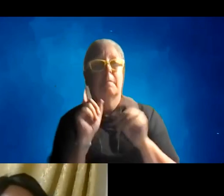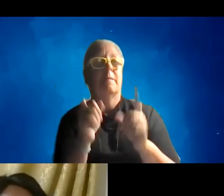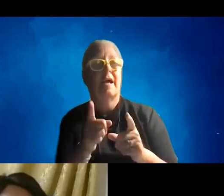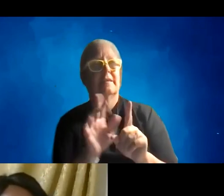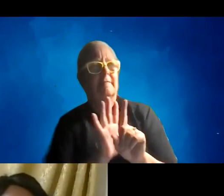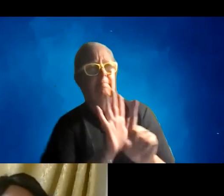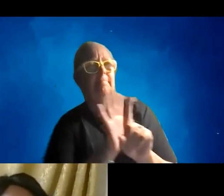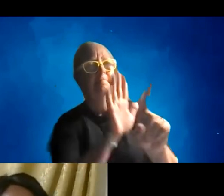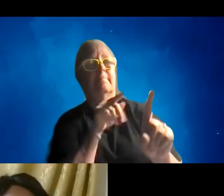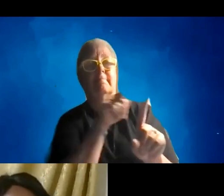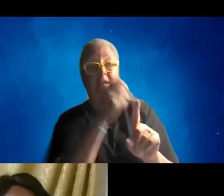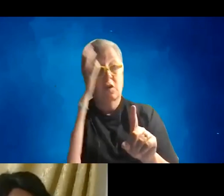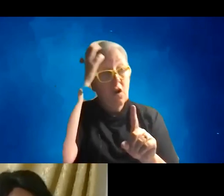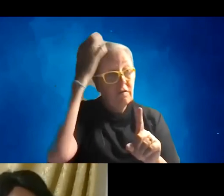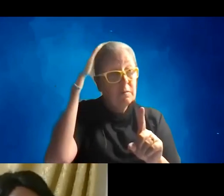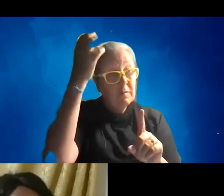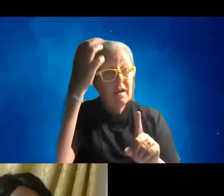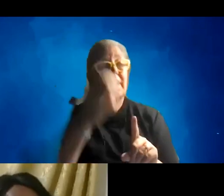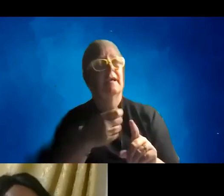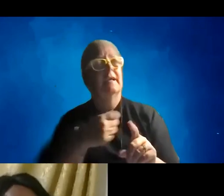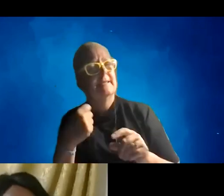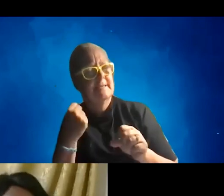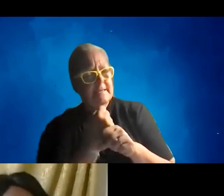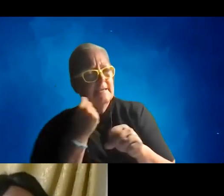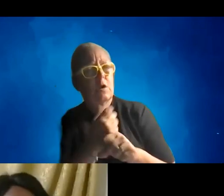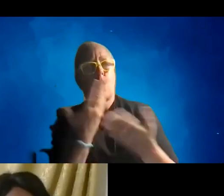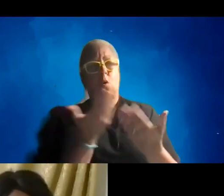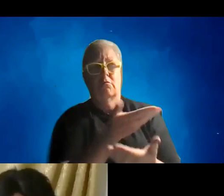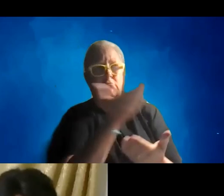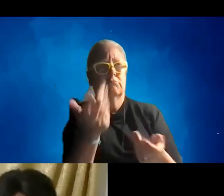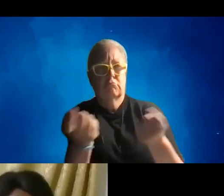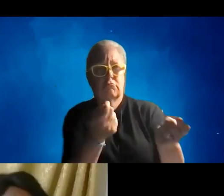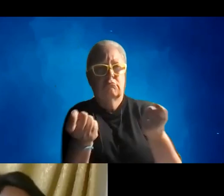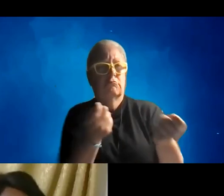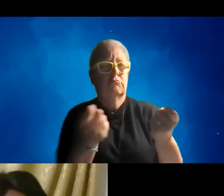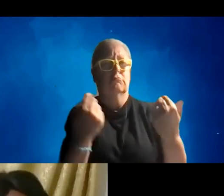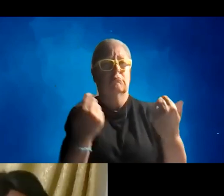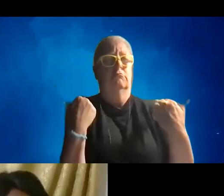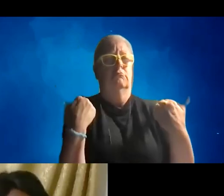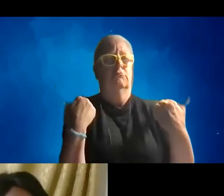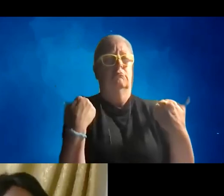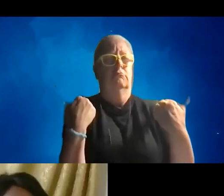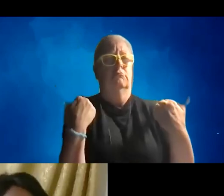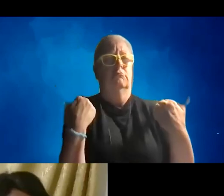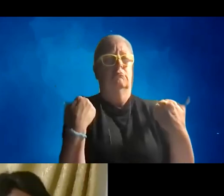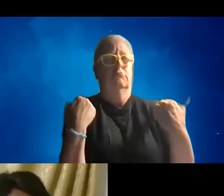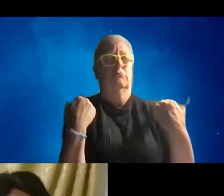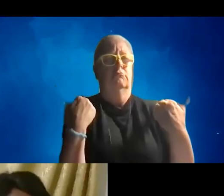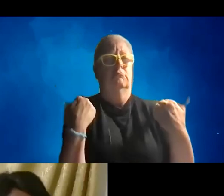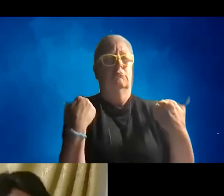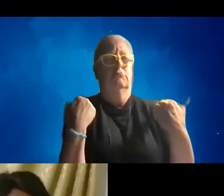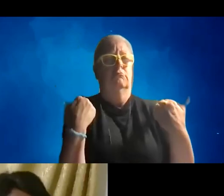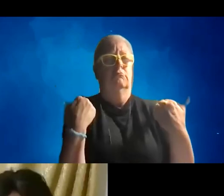and duty bearers to be able to account for us and to make sure